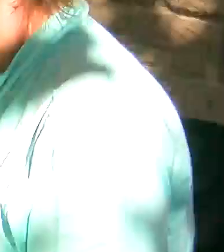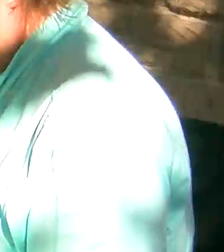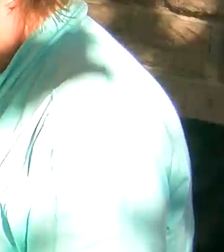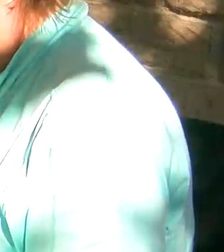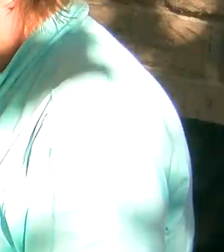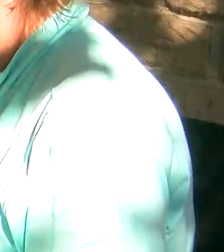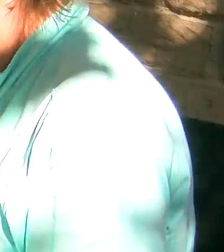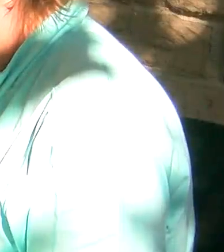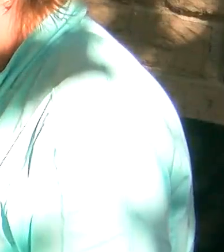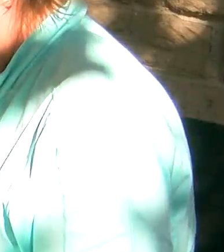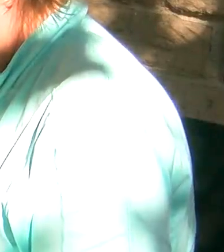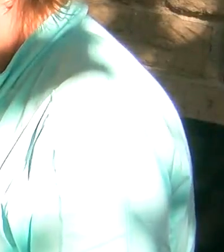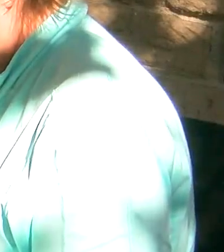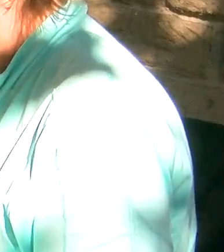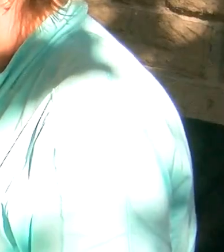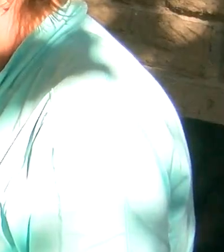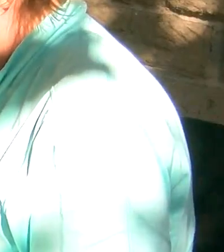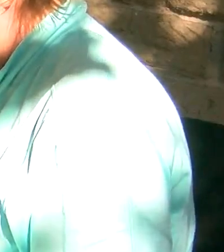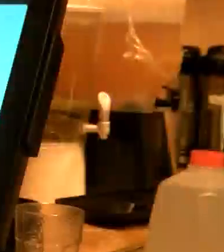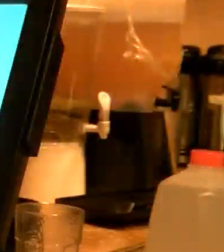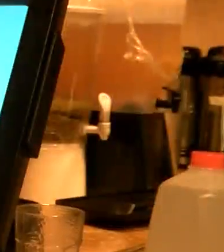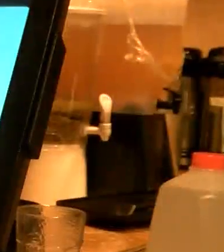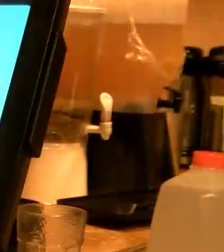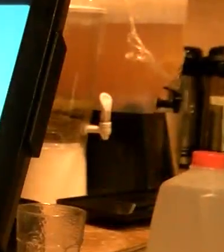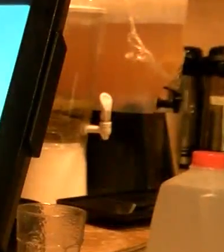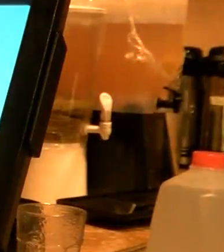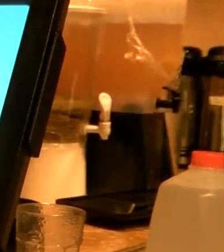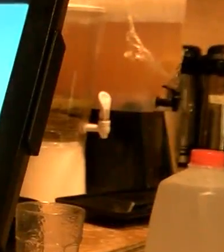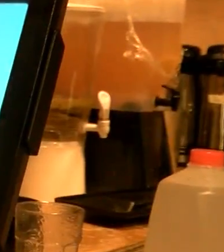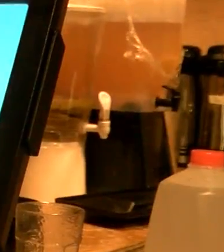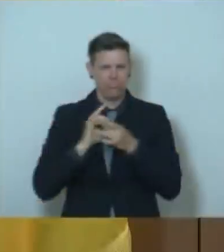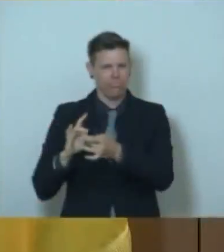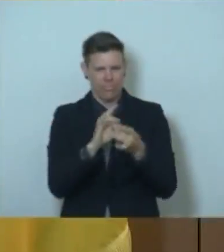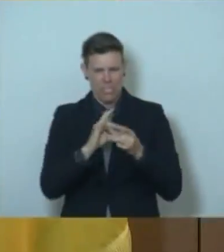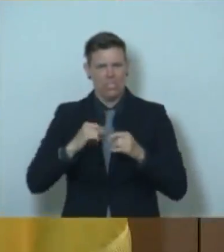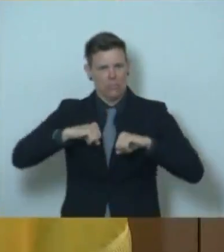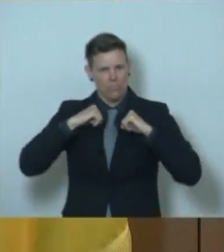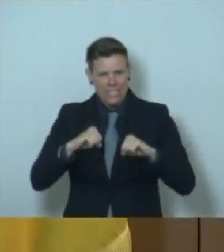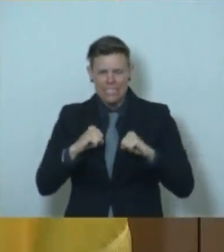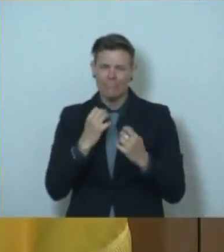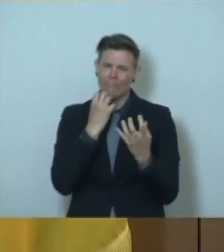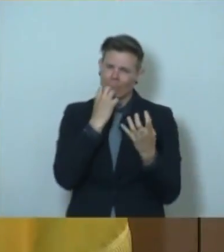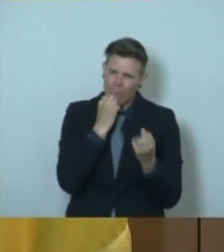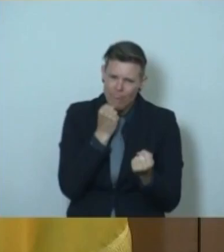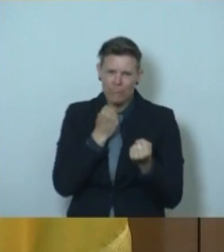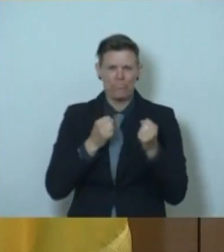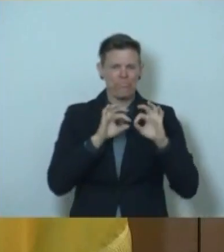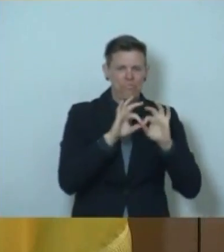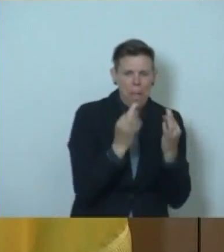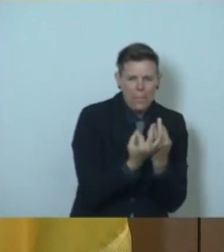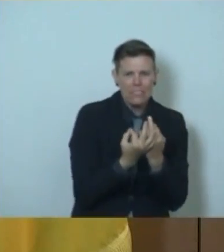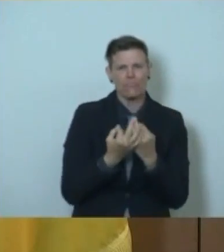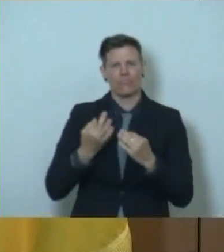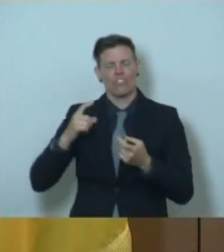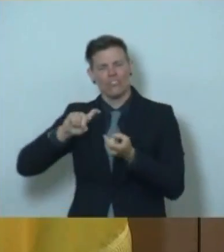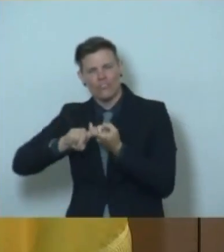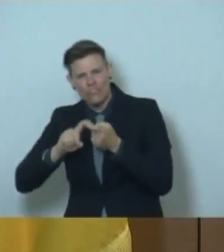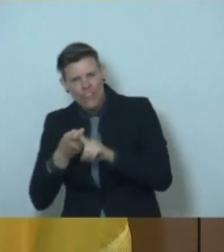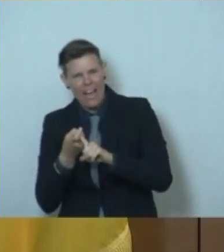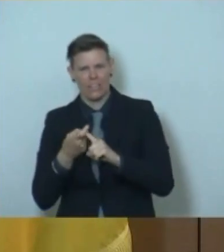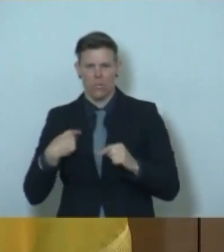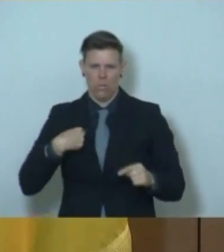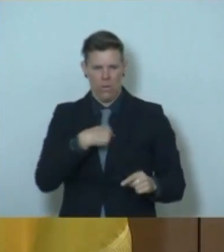off, and we can restart our economy, we can come back strong, and we can show that even in a pandemic,